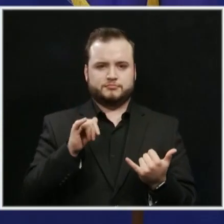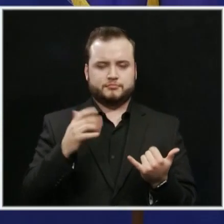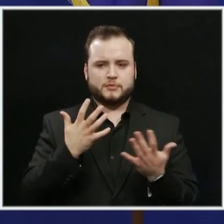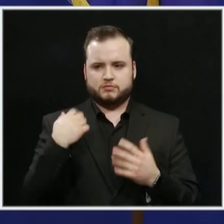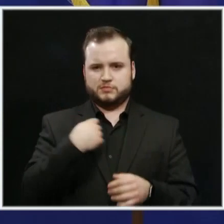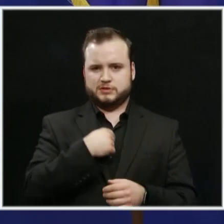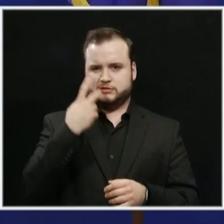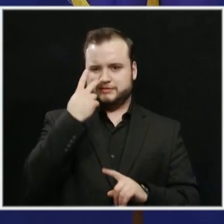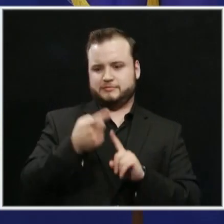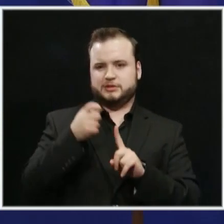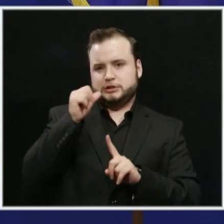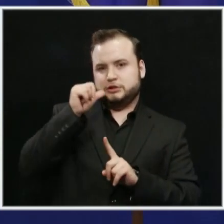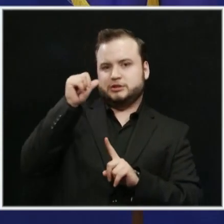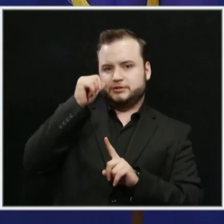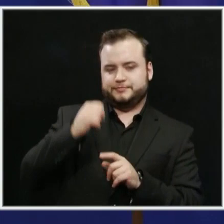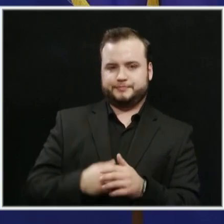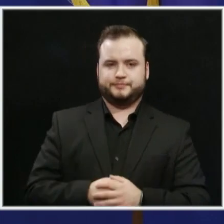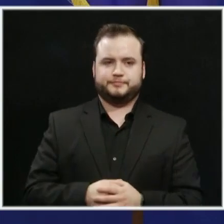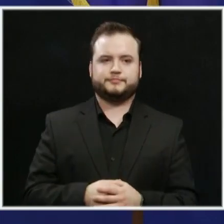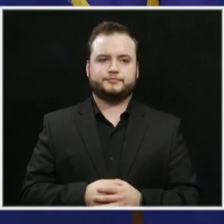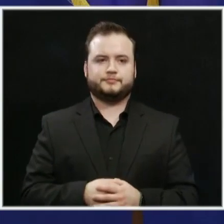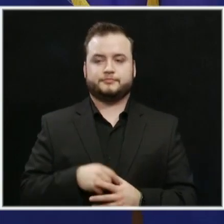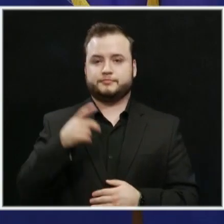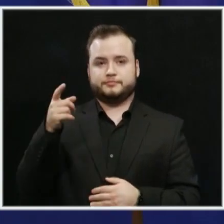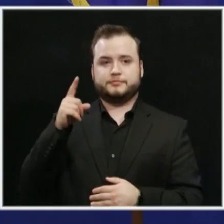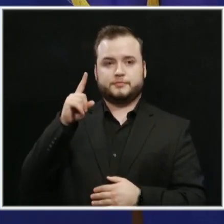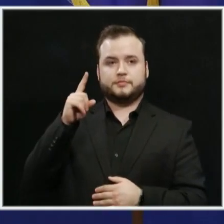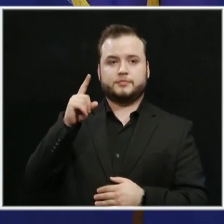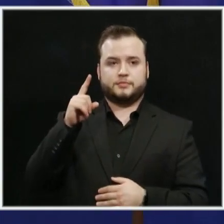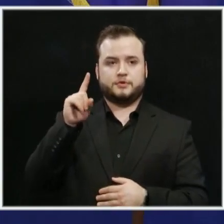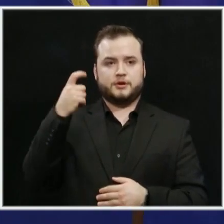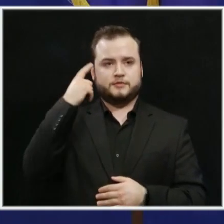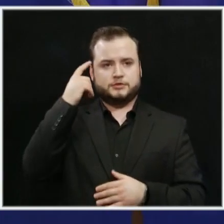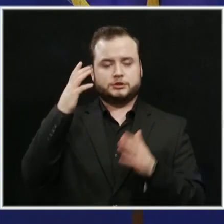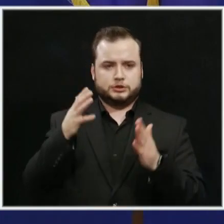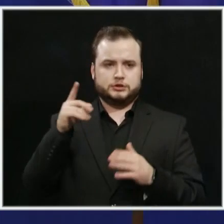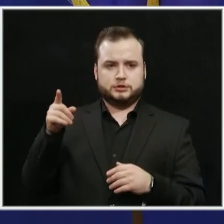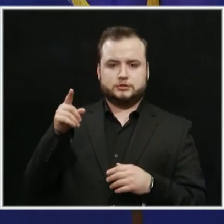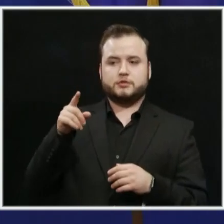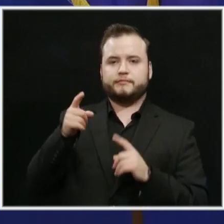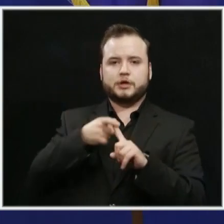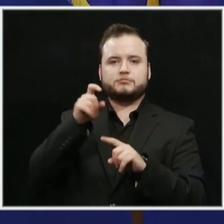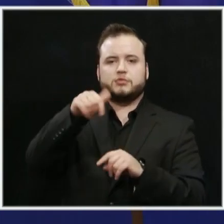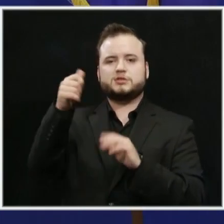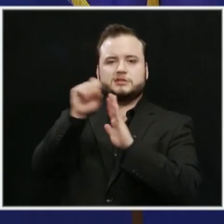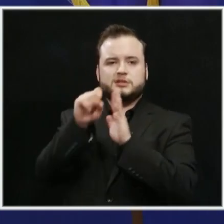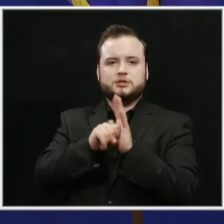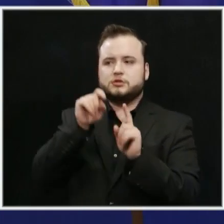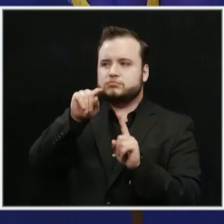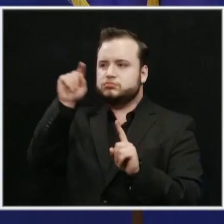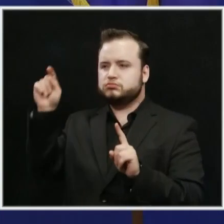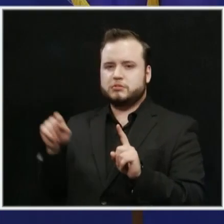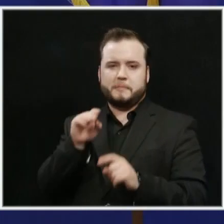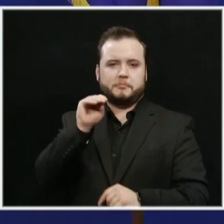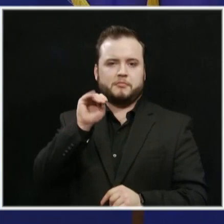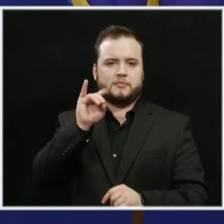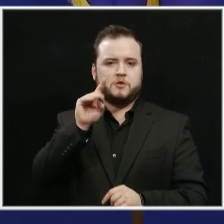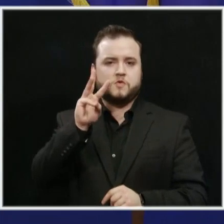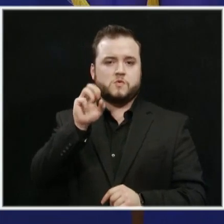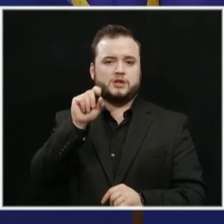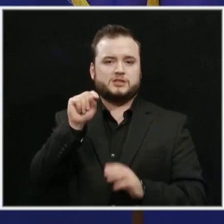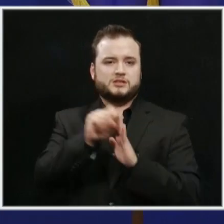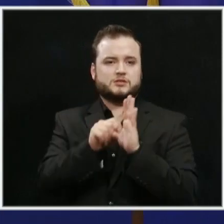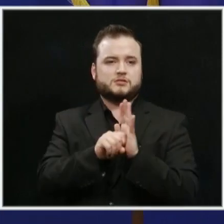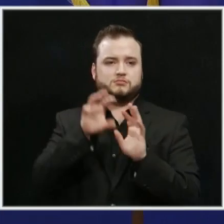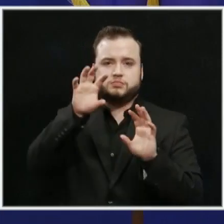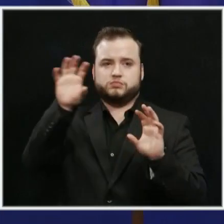Governors Whitmer, DeWine, Evers, Pritzker, Holcomb, Andy Beshear of Kentucky, and myself joined together in a Great Lakes Upper